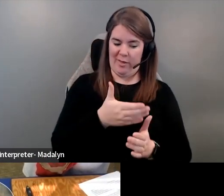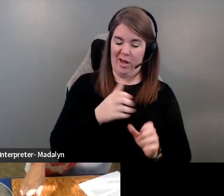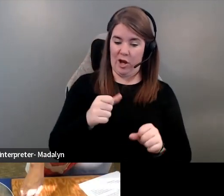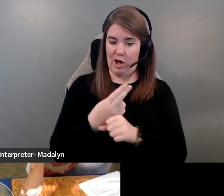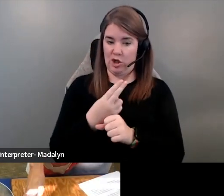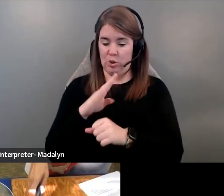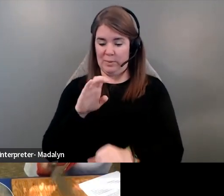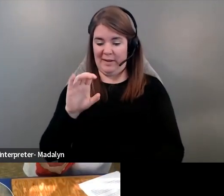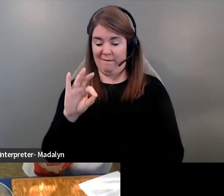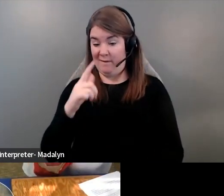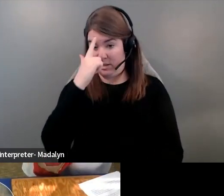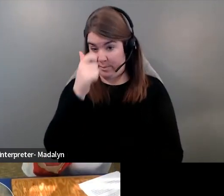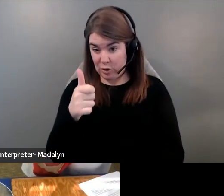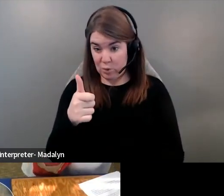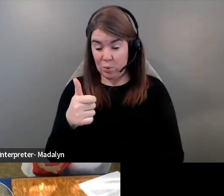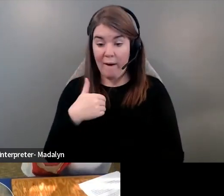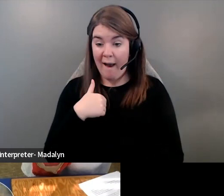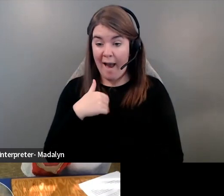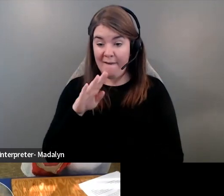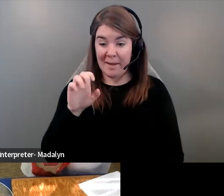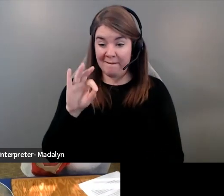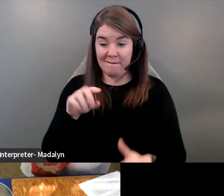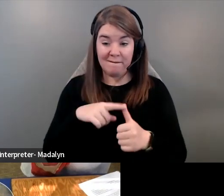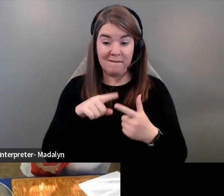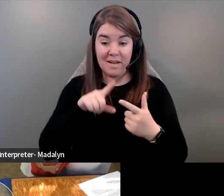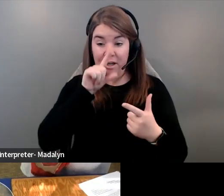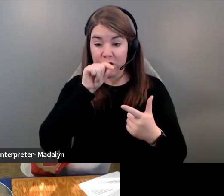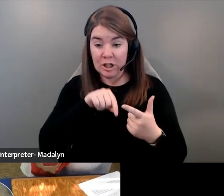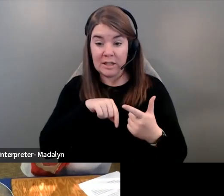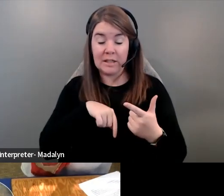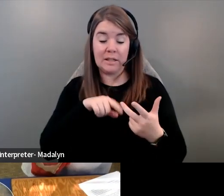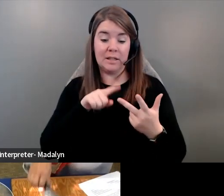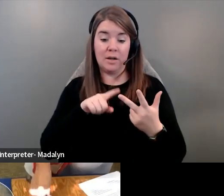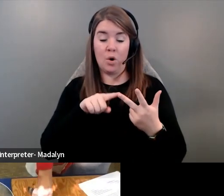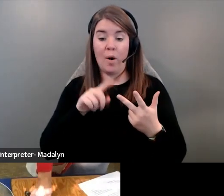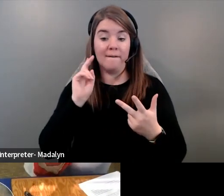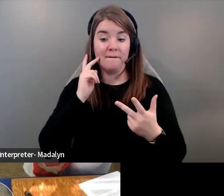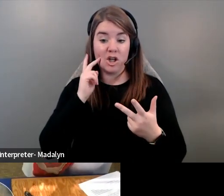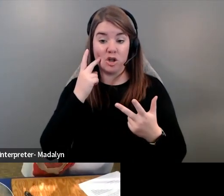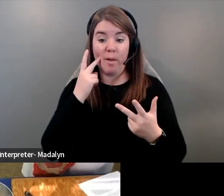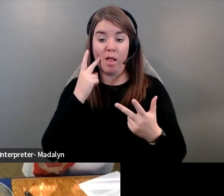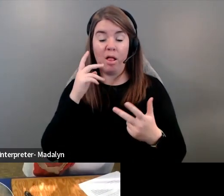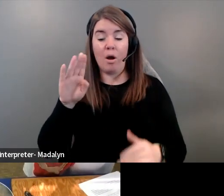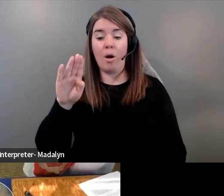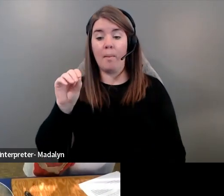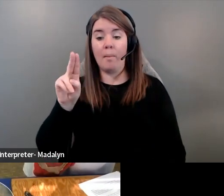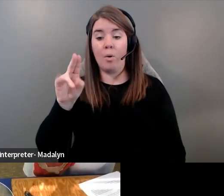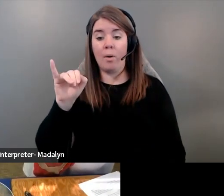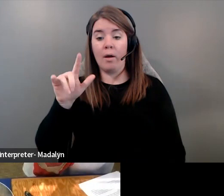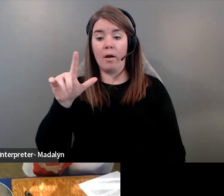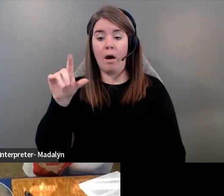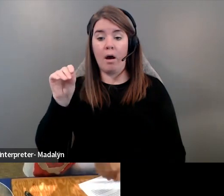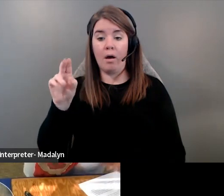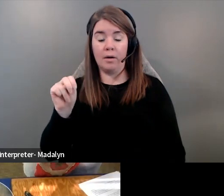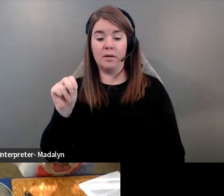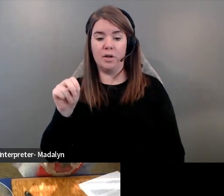chicken bouillon or even vegetable bouillon if you're a vegetarian. This is a really inexpensive way to get flavor